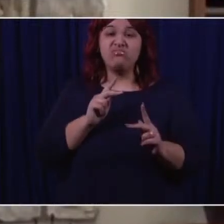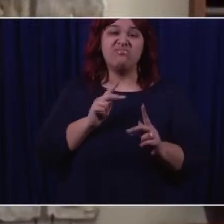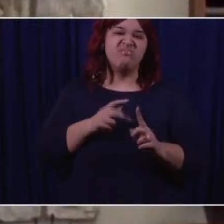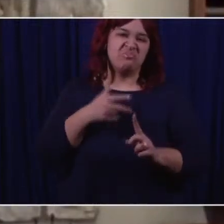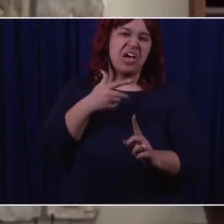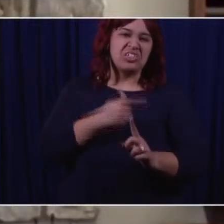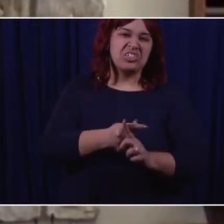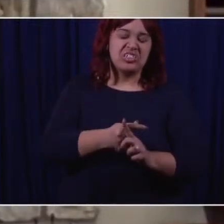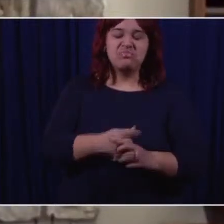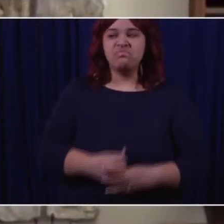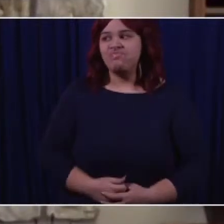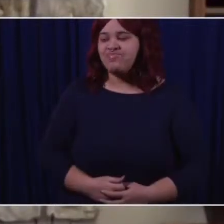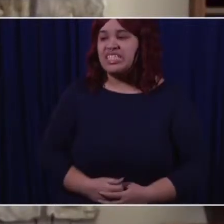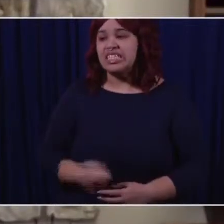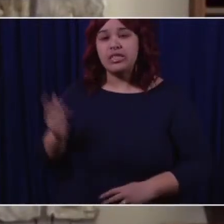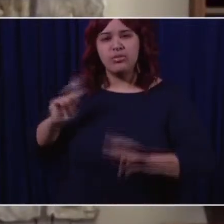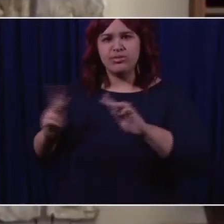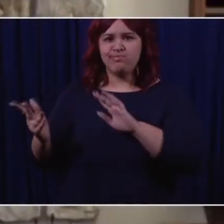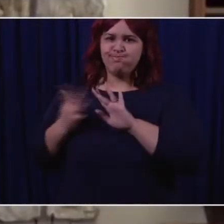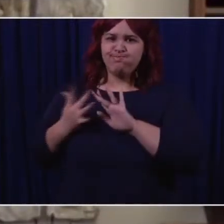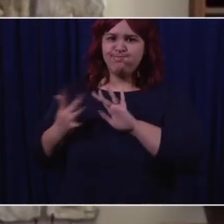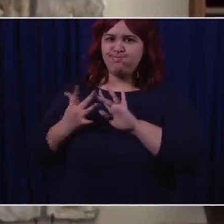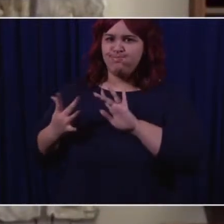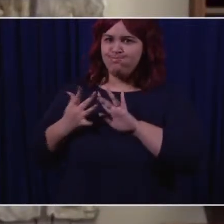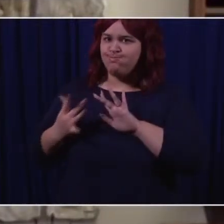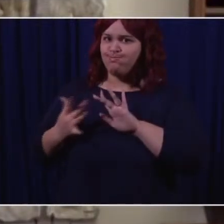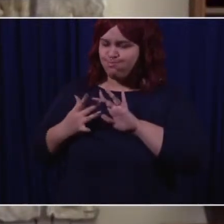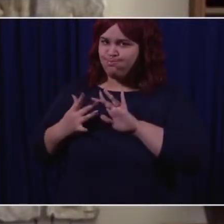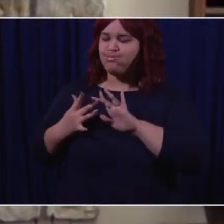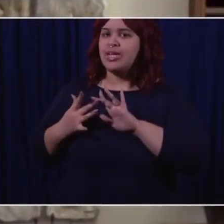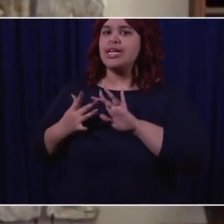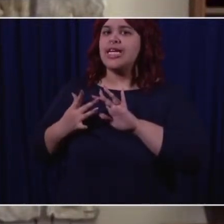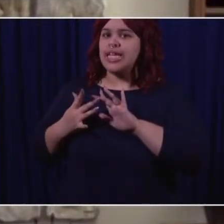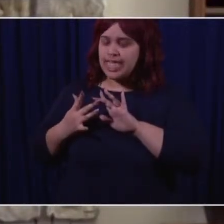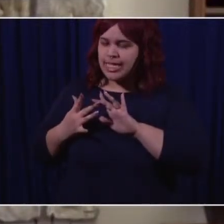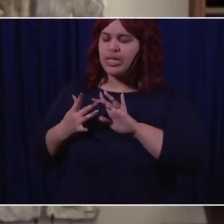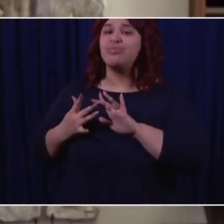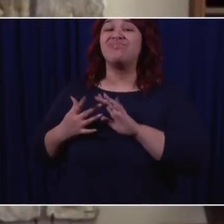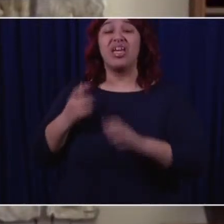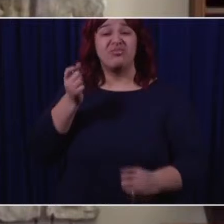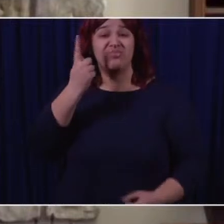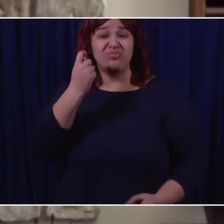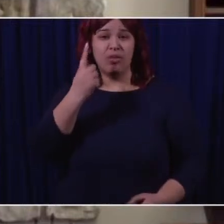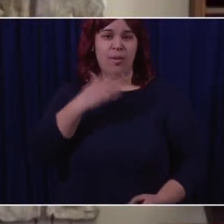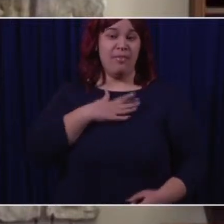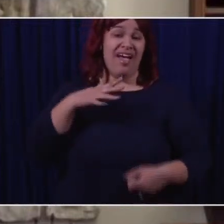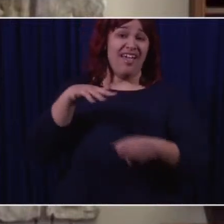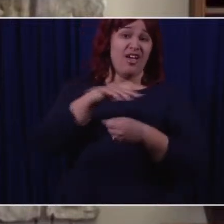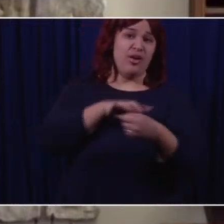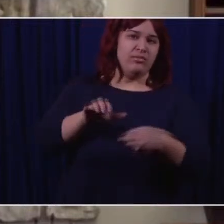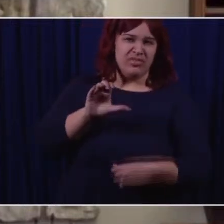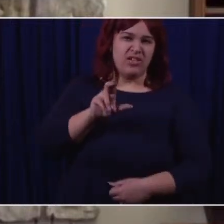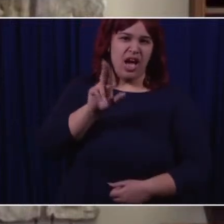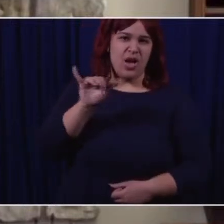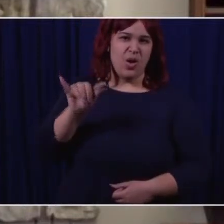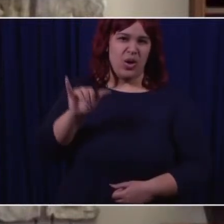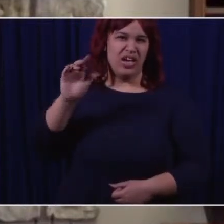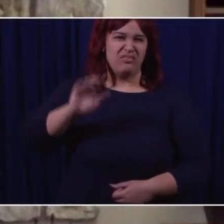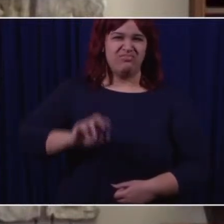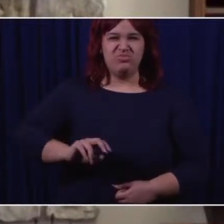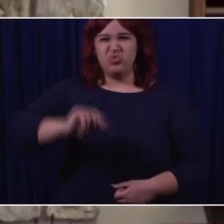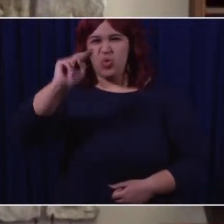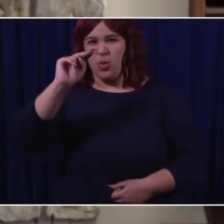and I think this is a problem because Cuyahoga County is so large, our population is so large, individuals who are finally